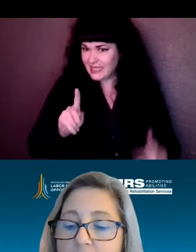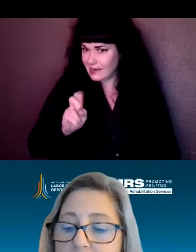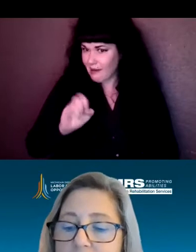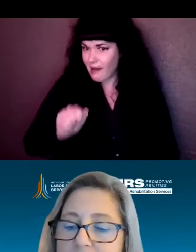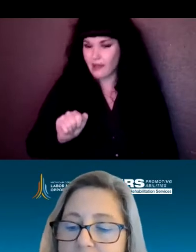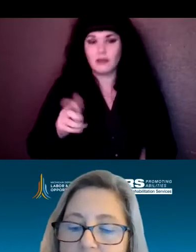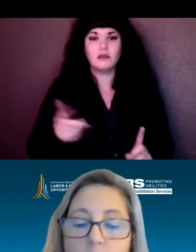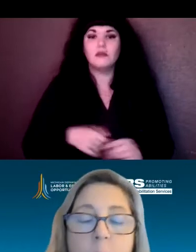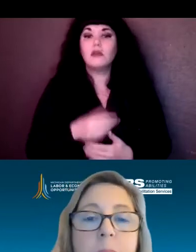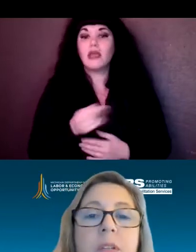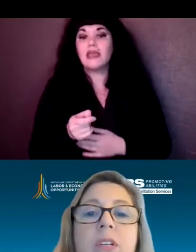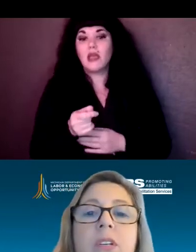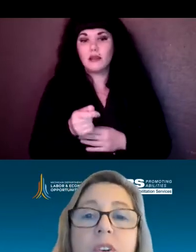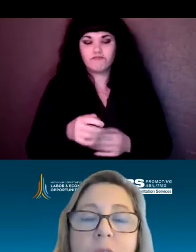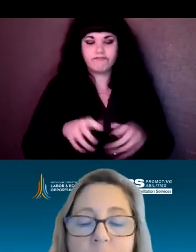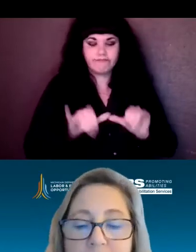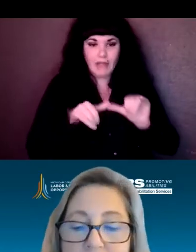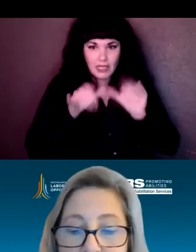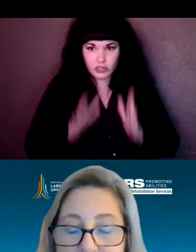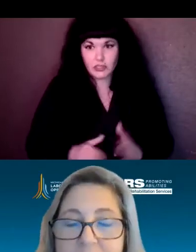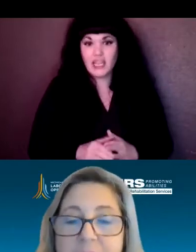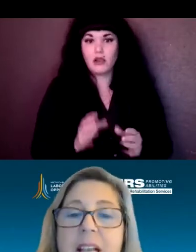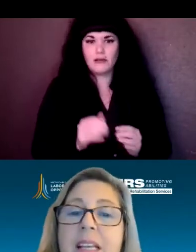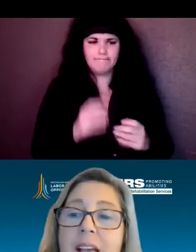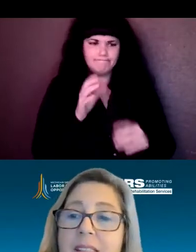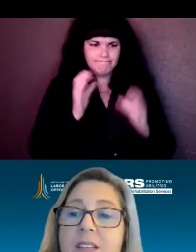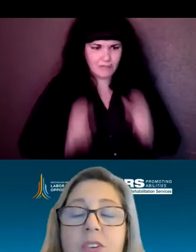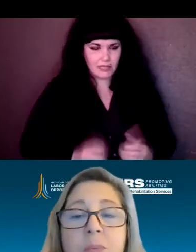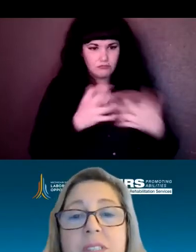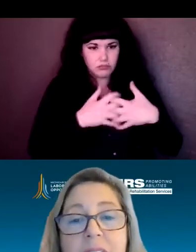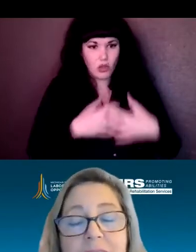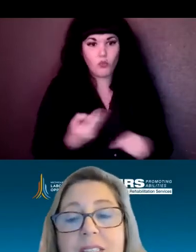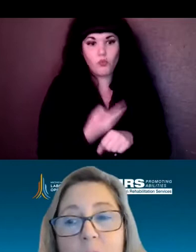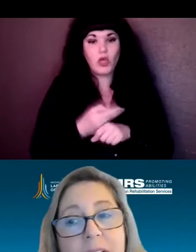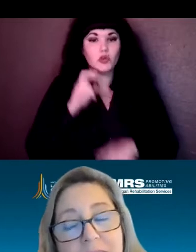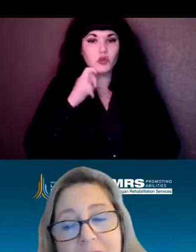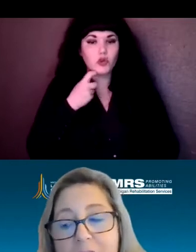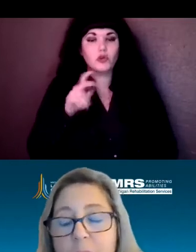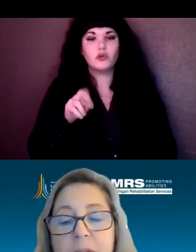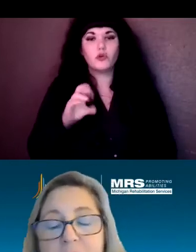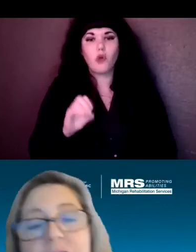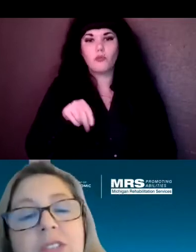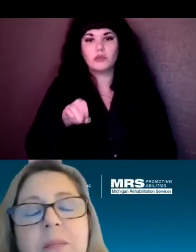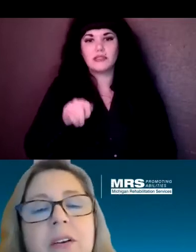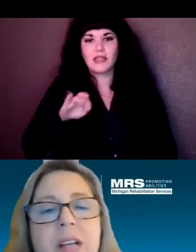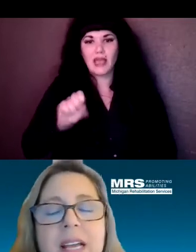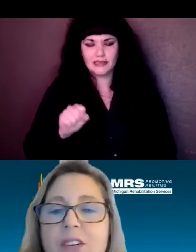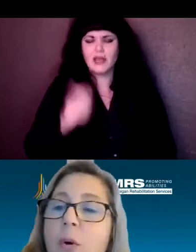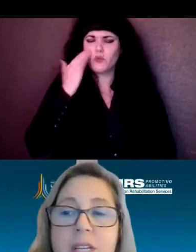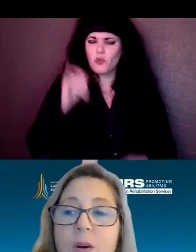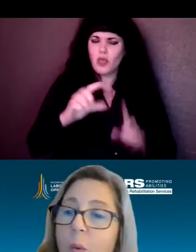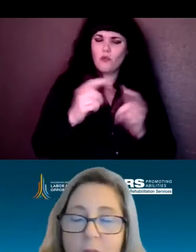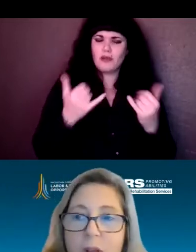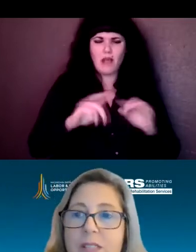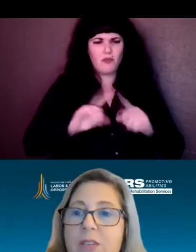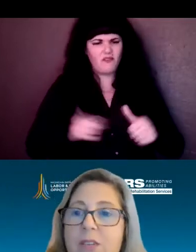engineer custom-designed wearable neuroprosthetics. And yes, neuroprosthetics is a word I can say now, but when I first learned about it, I had no